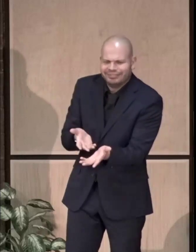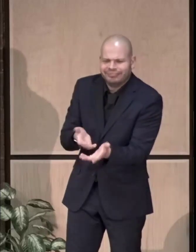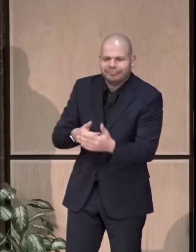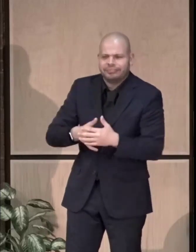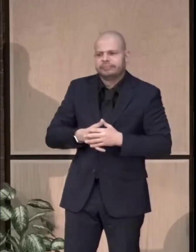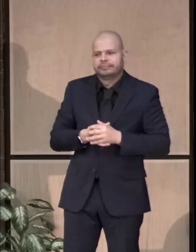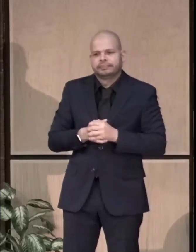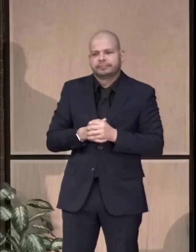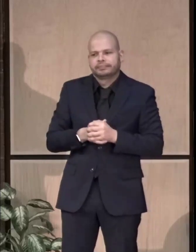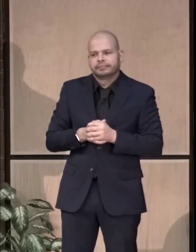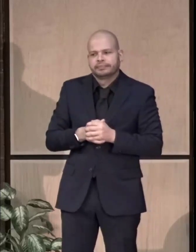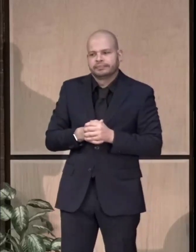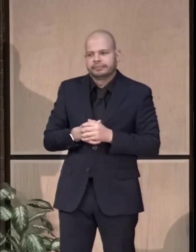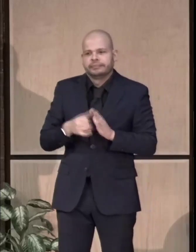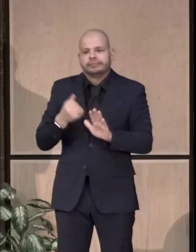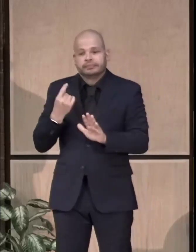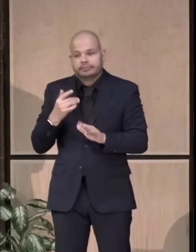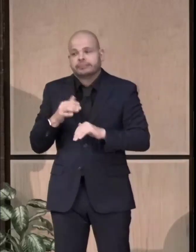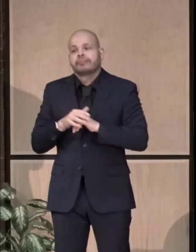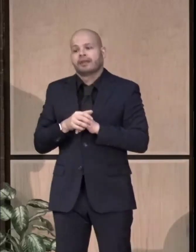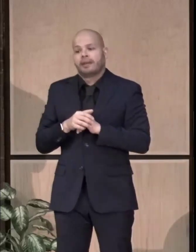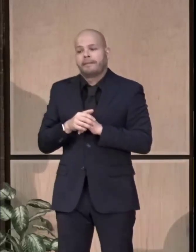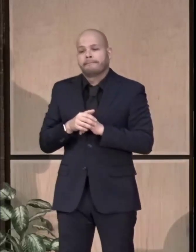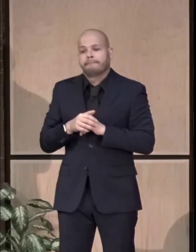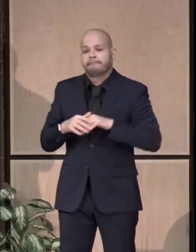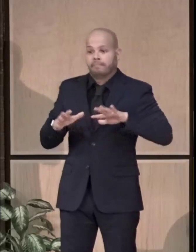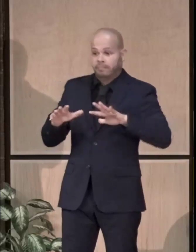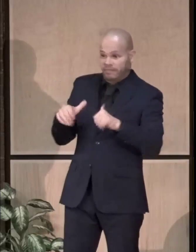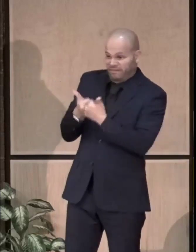So it is difficult to follow